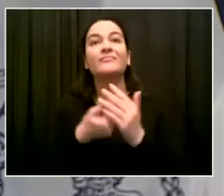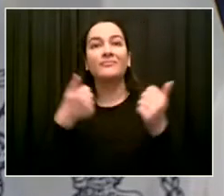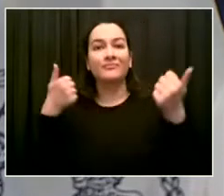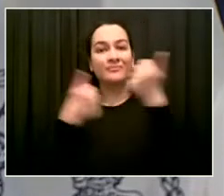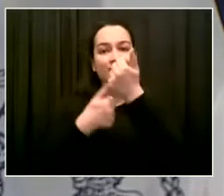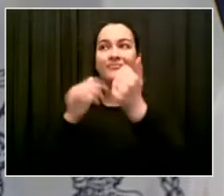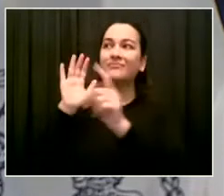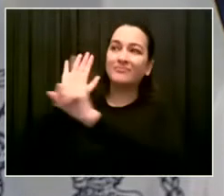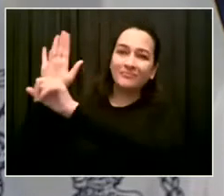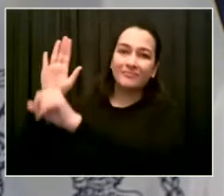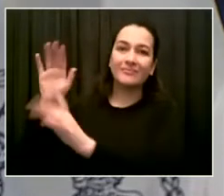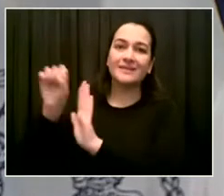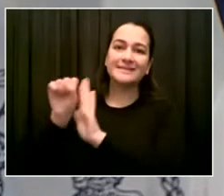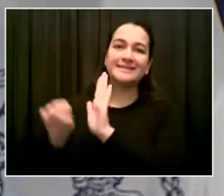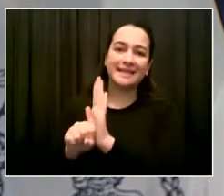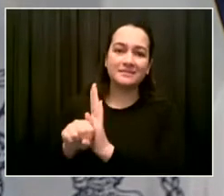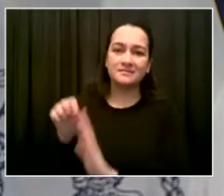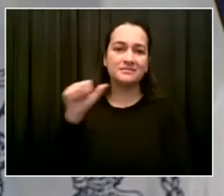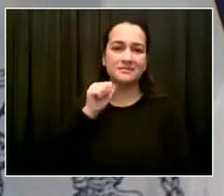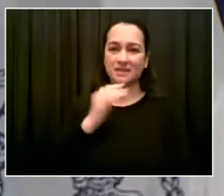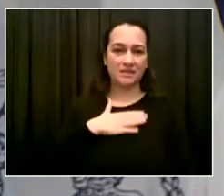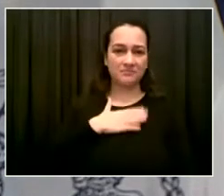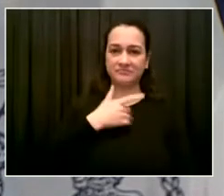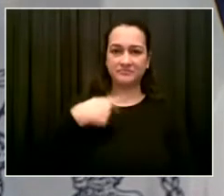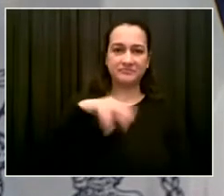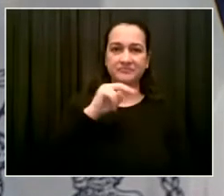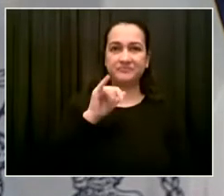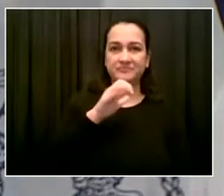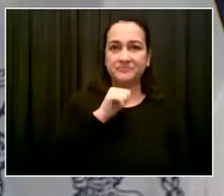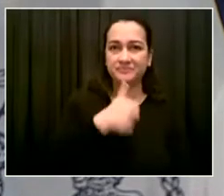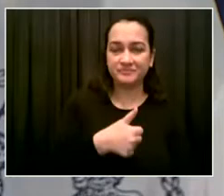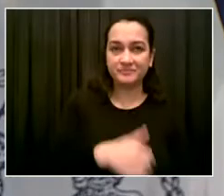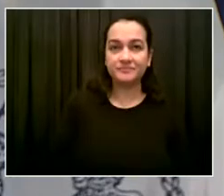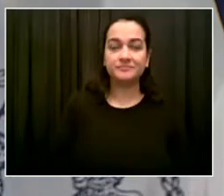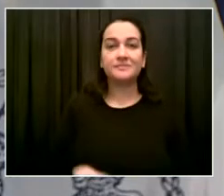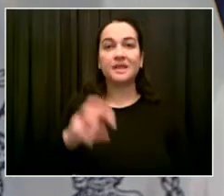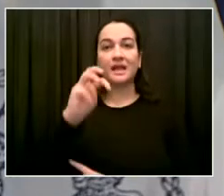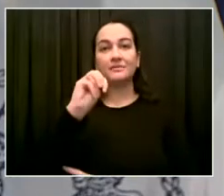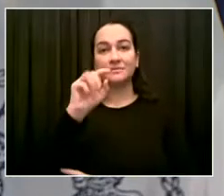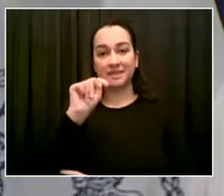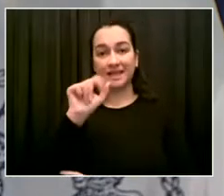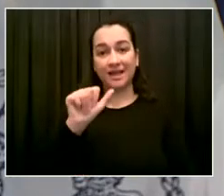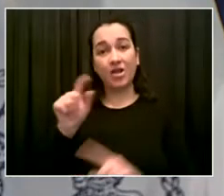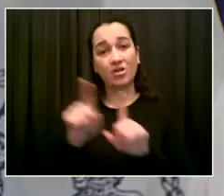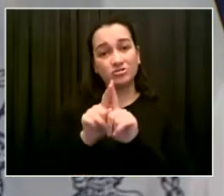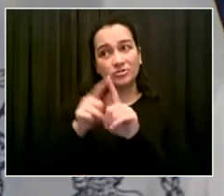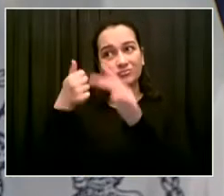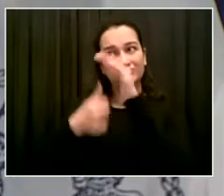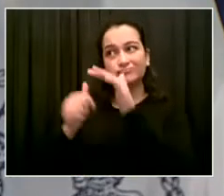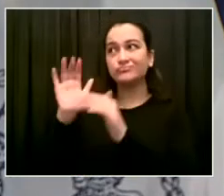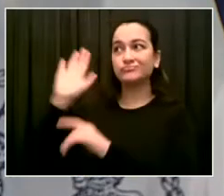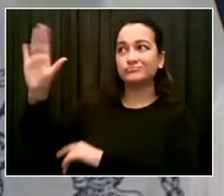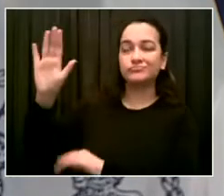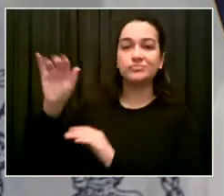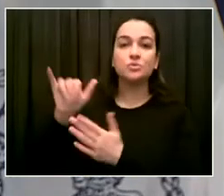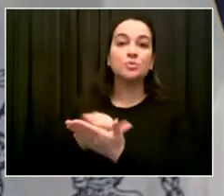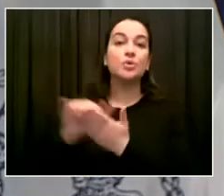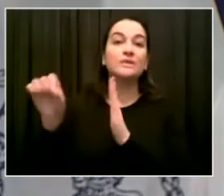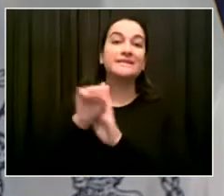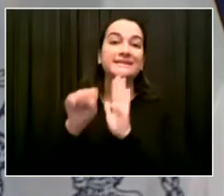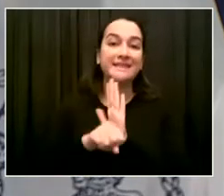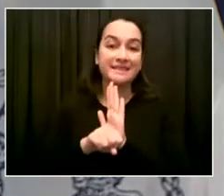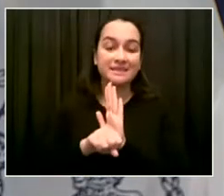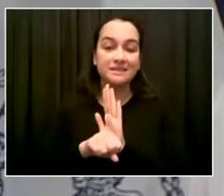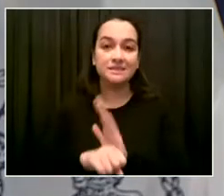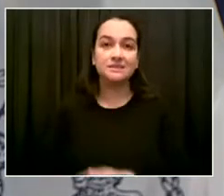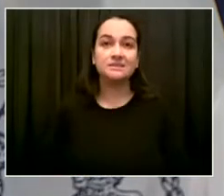keeps its commitments to the MTA. And that there's an understanding that since the state controls it, they have to